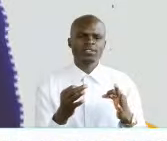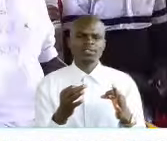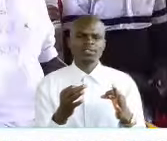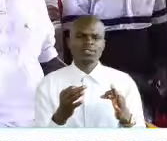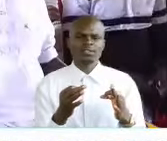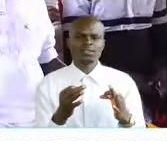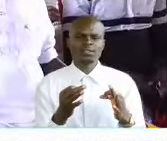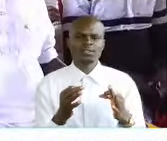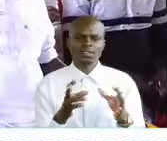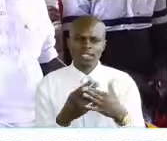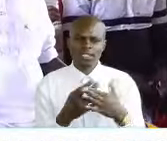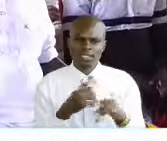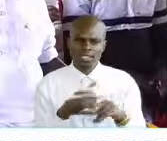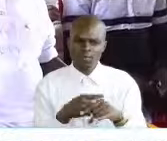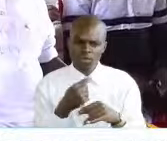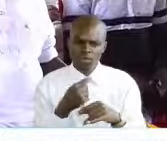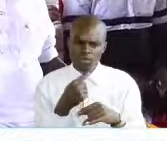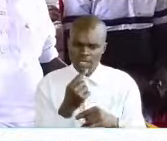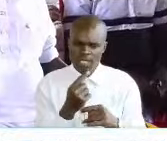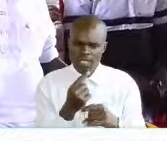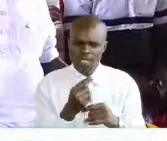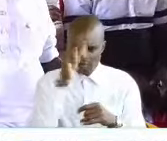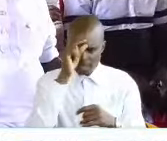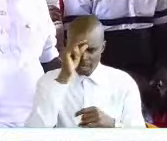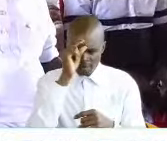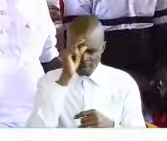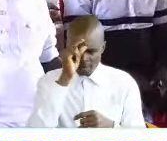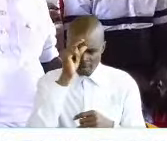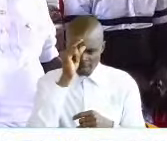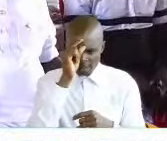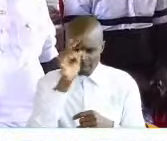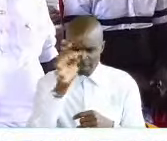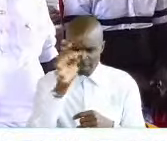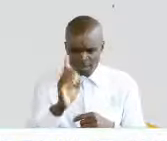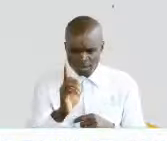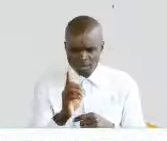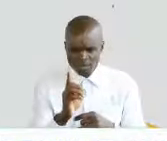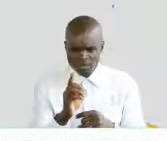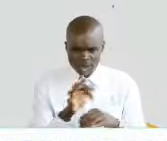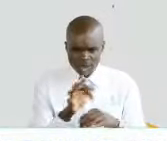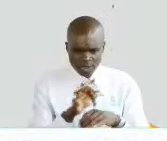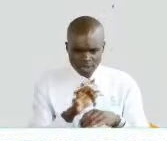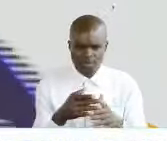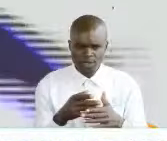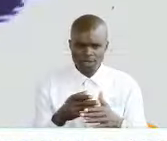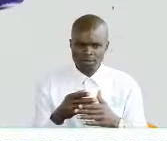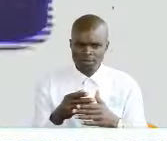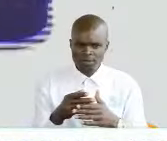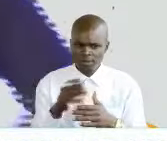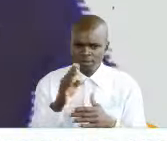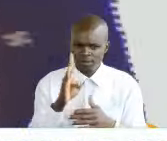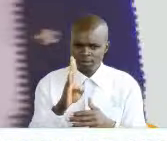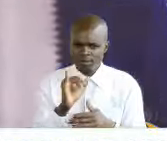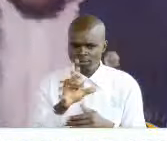Alafu ukisha sema umetumwa na Governor Sakaja, ulipe bili yako. Asante ni sana.